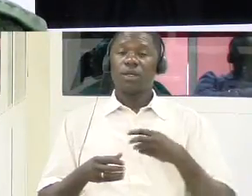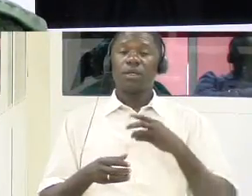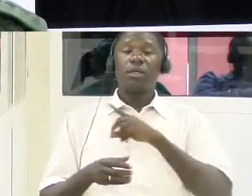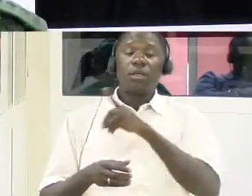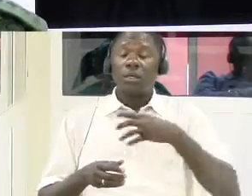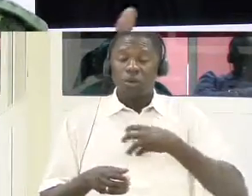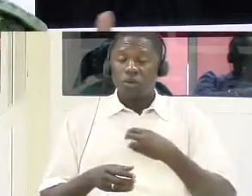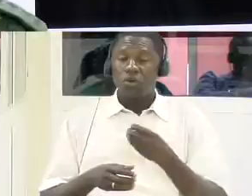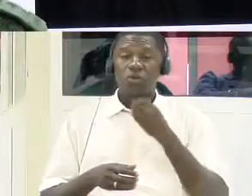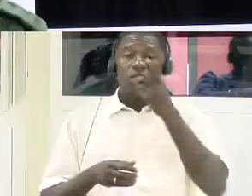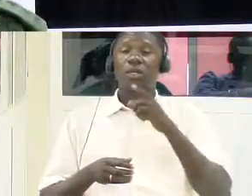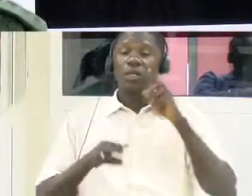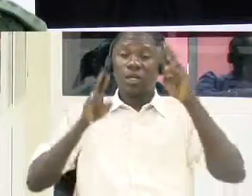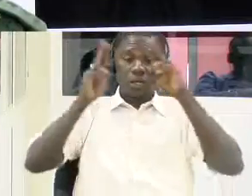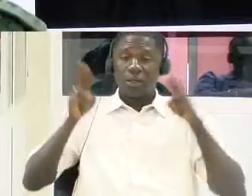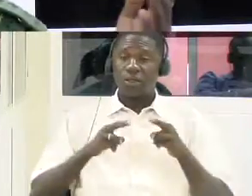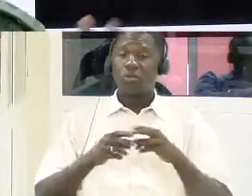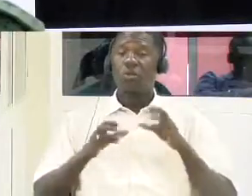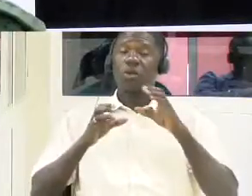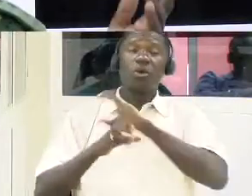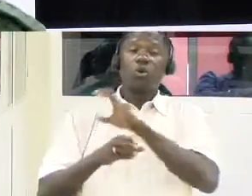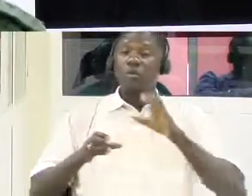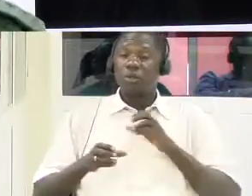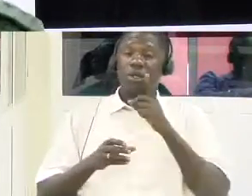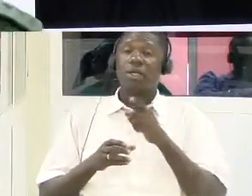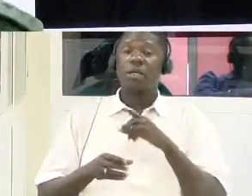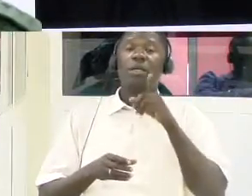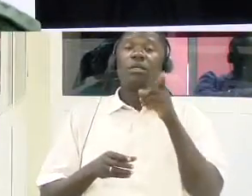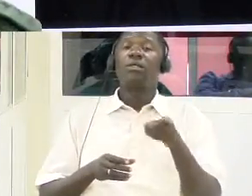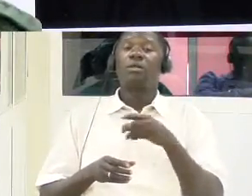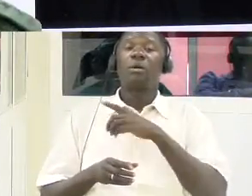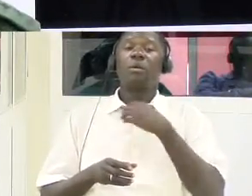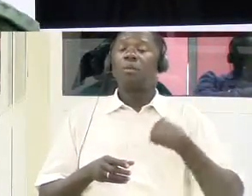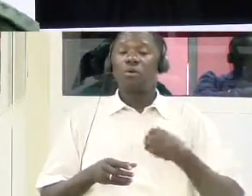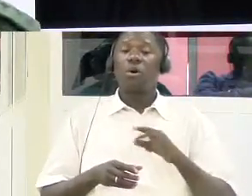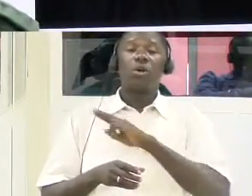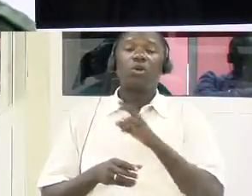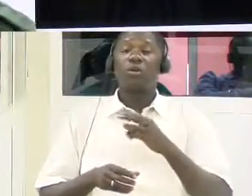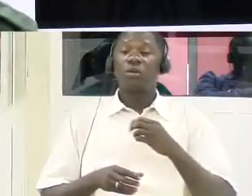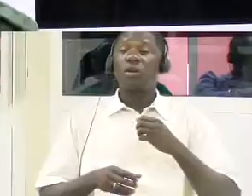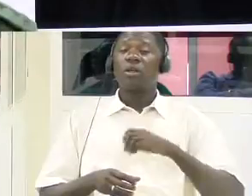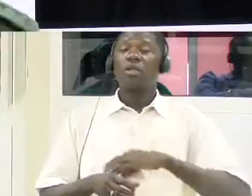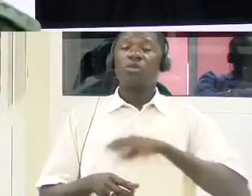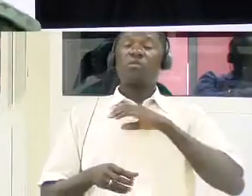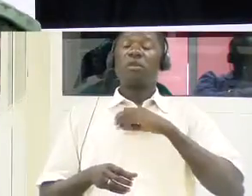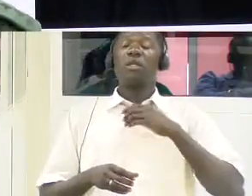So they are bent on violence and vengeance and revenge. So